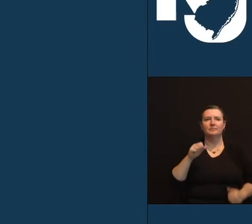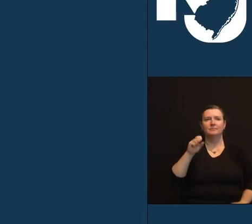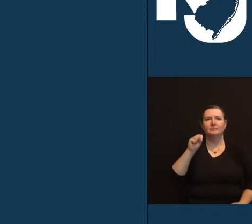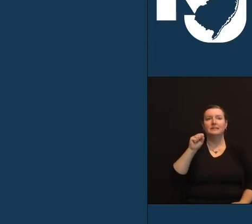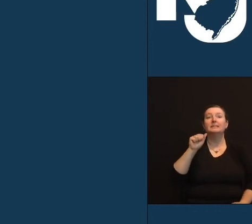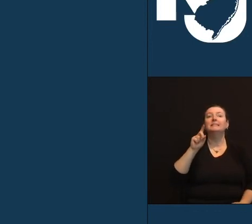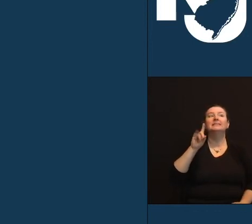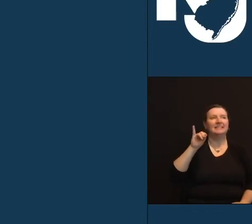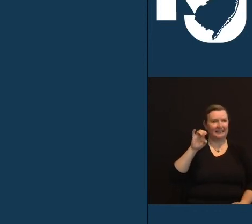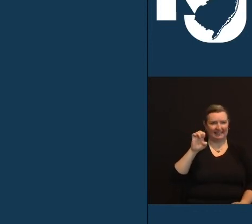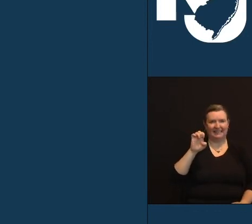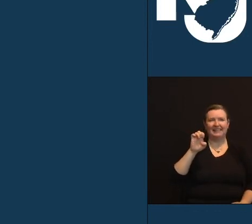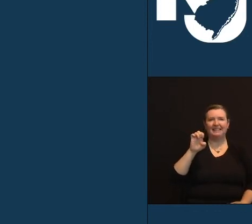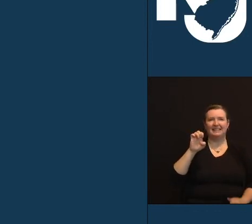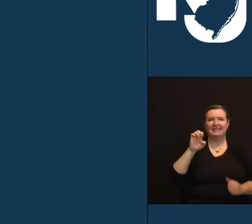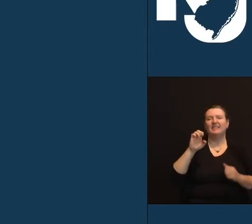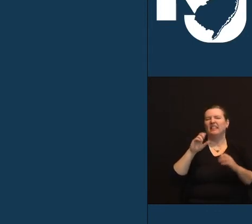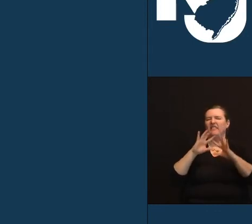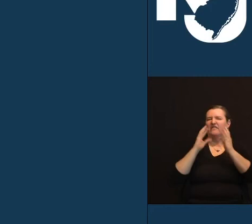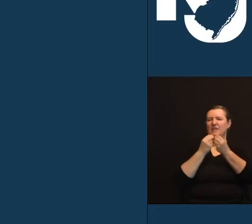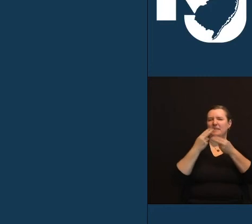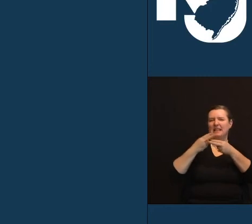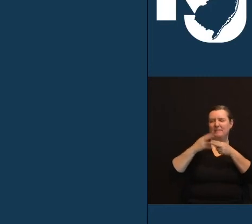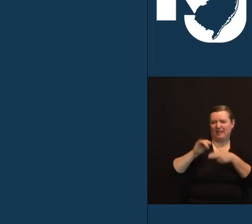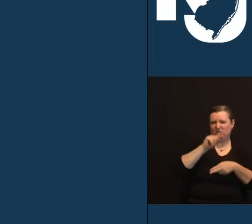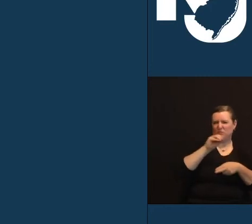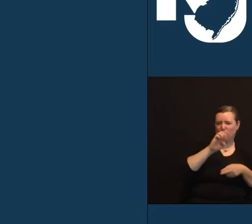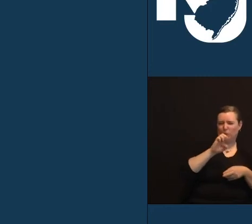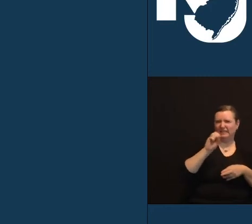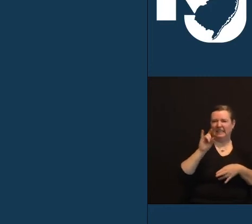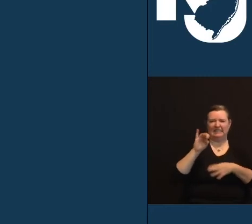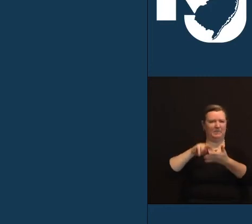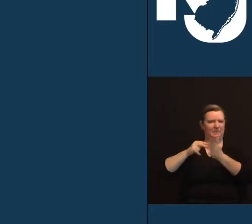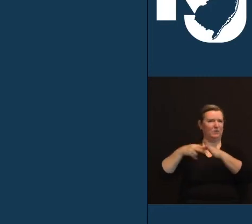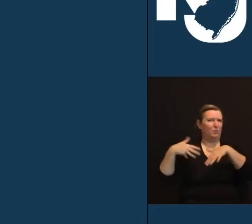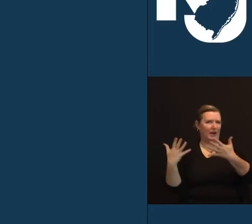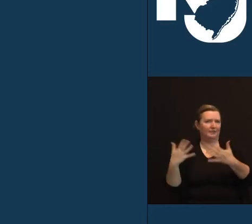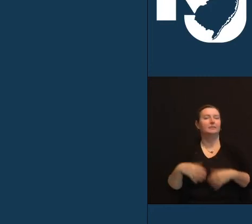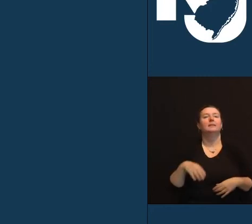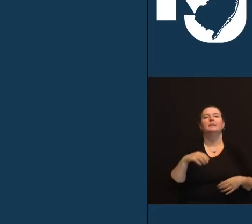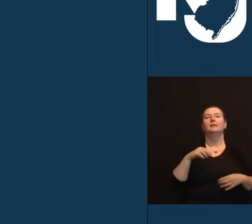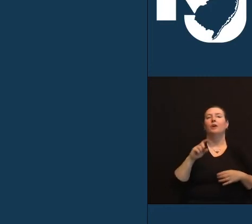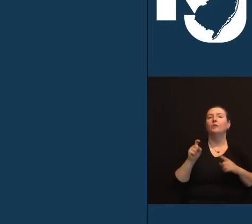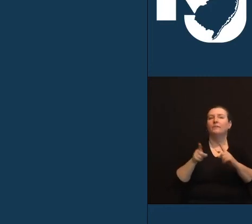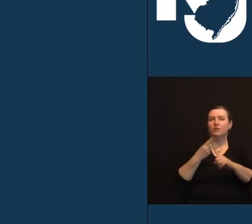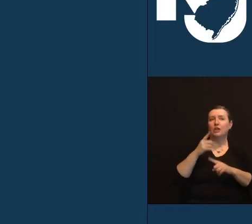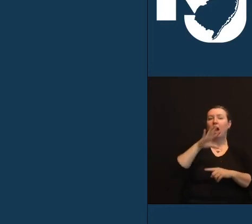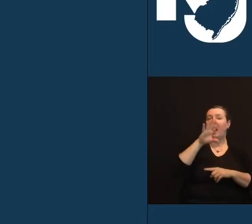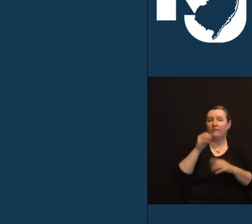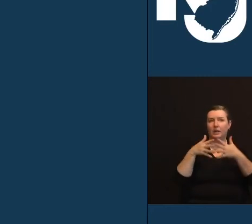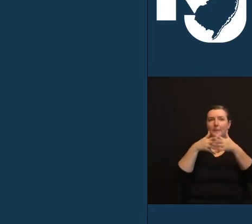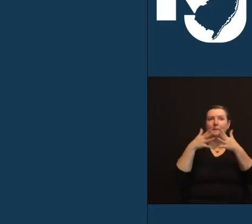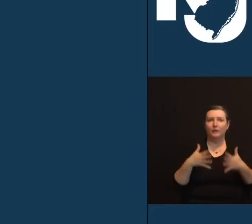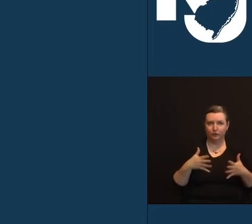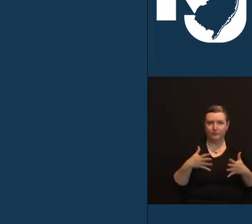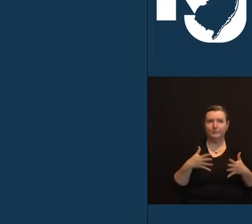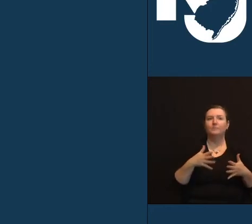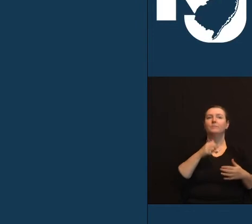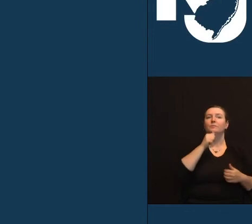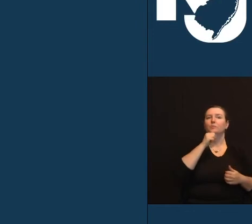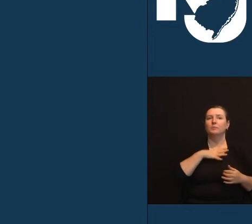first African American to earn a PhD in economics and the first black woman to earn a law degree at the University of